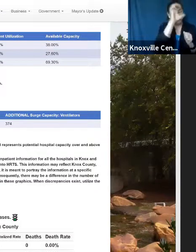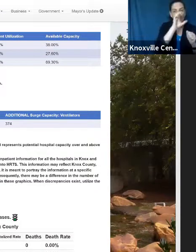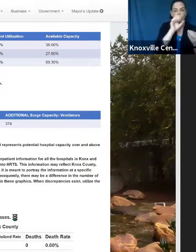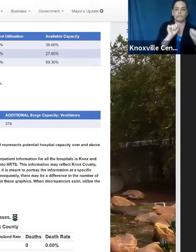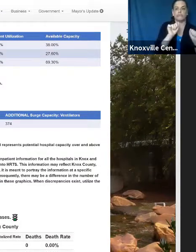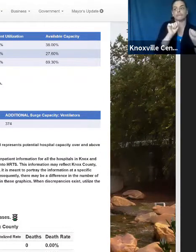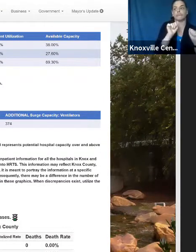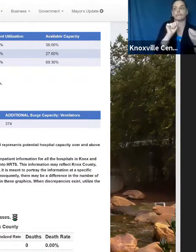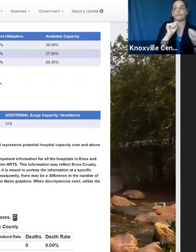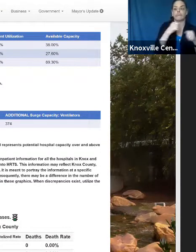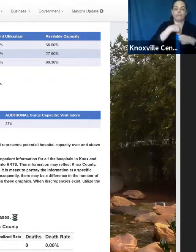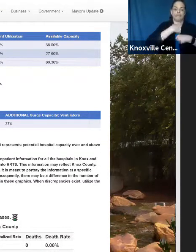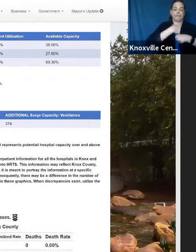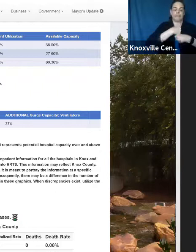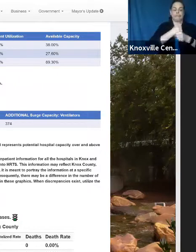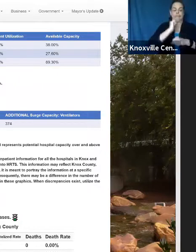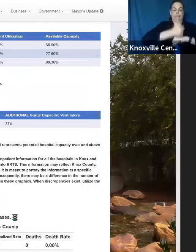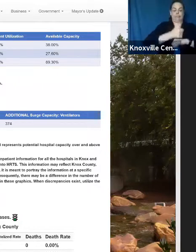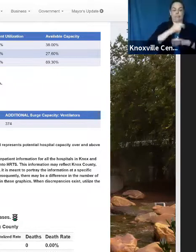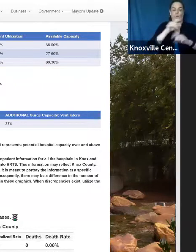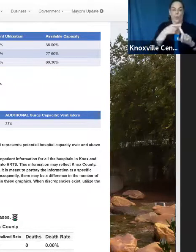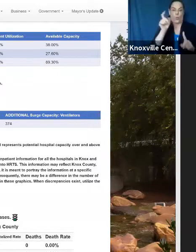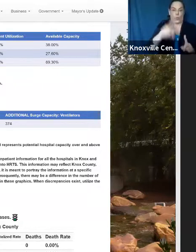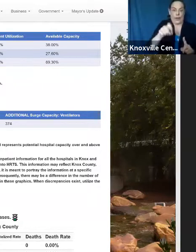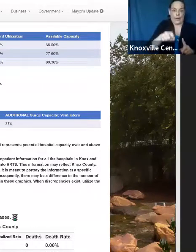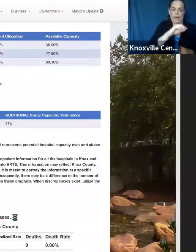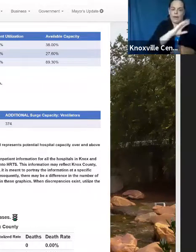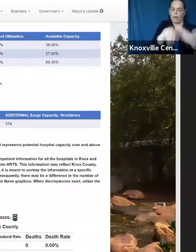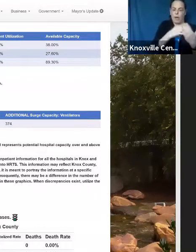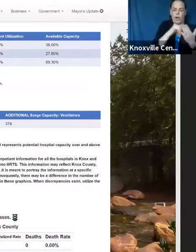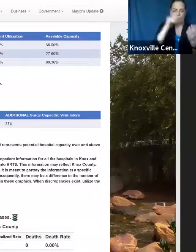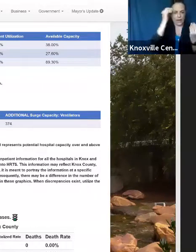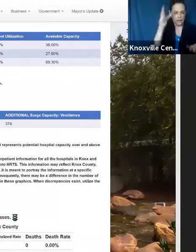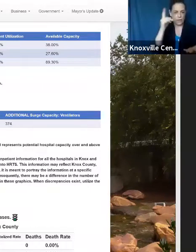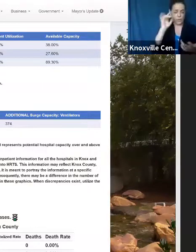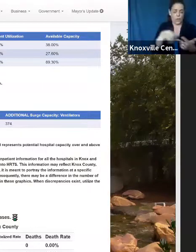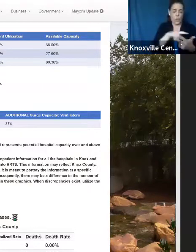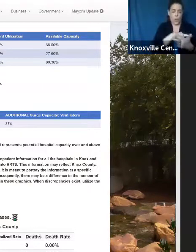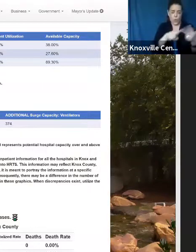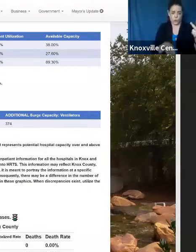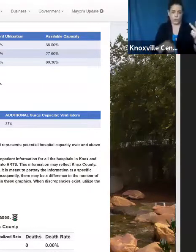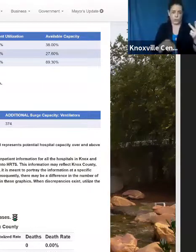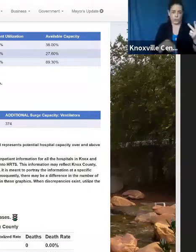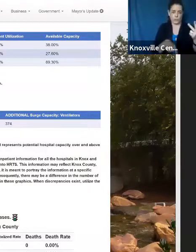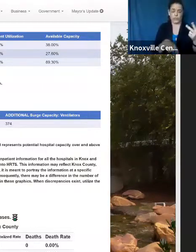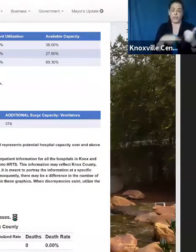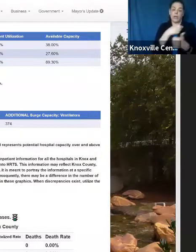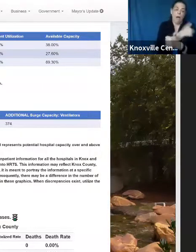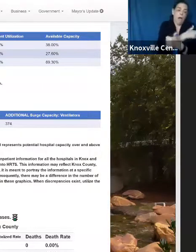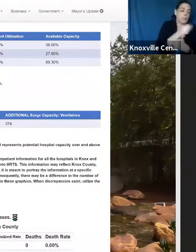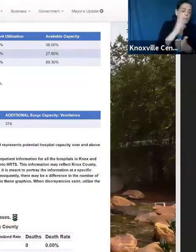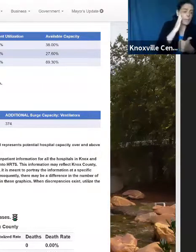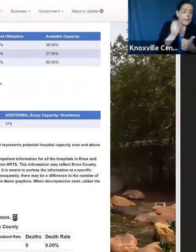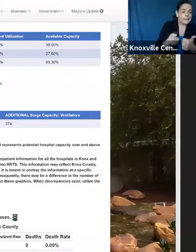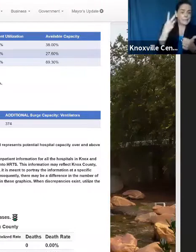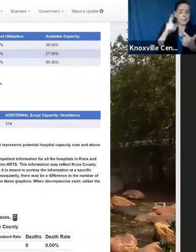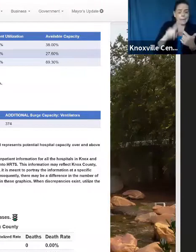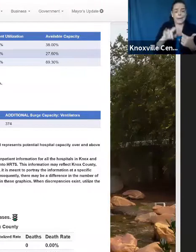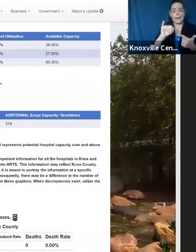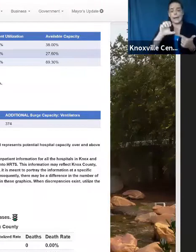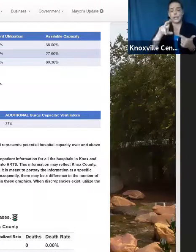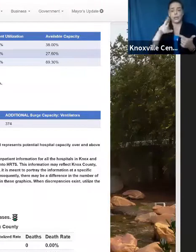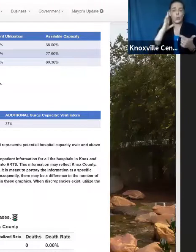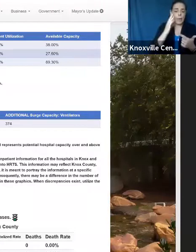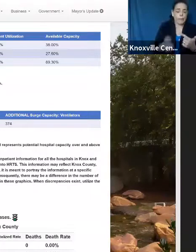created as needed. And all of that information is available for those three categories for hospital beds, ICU beds, and